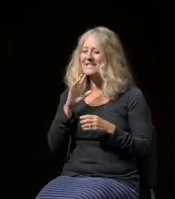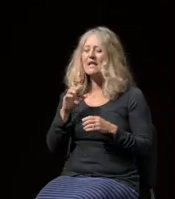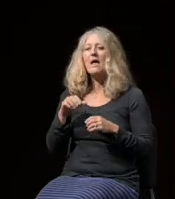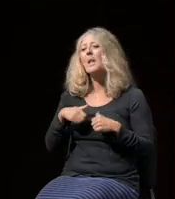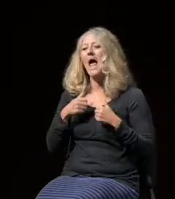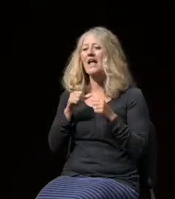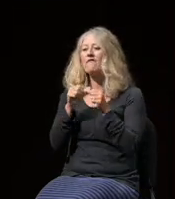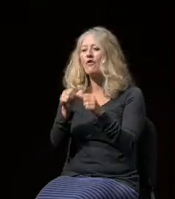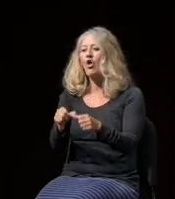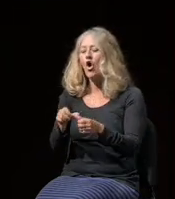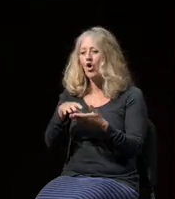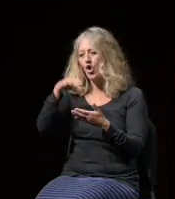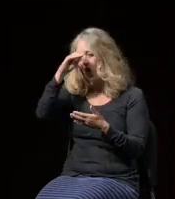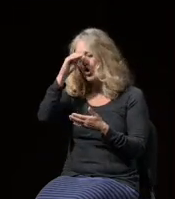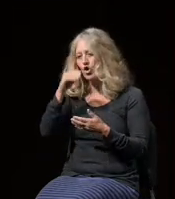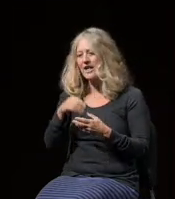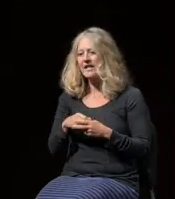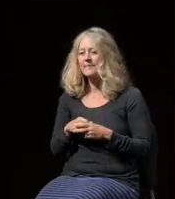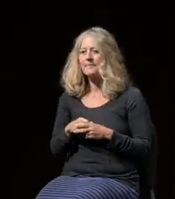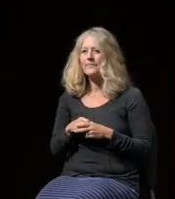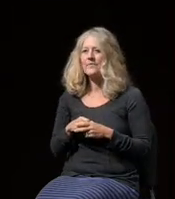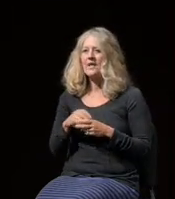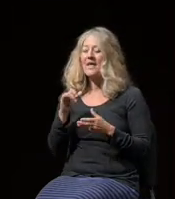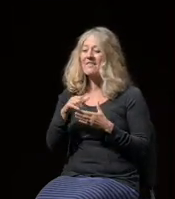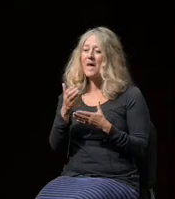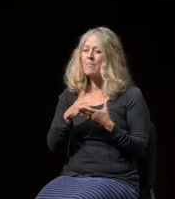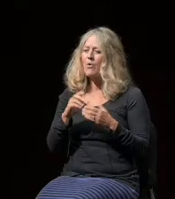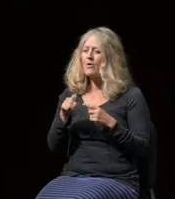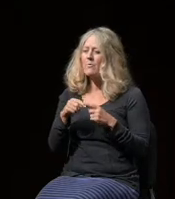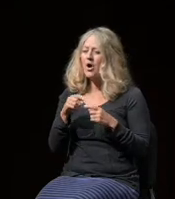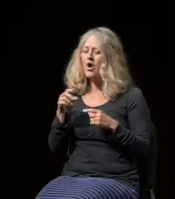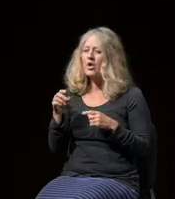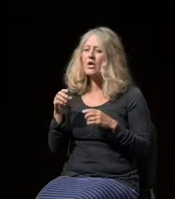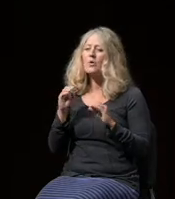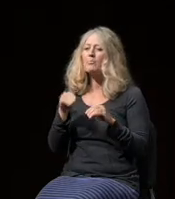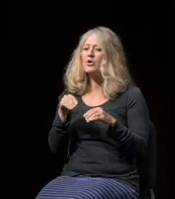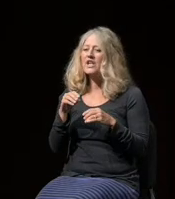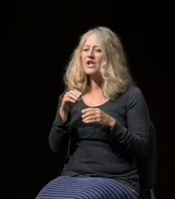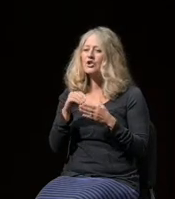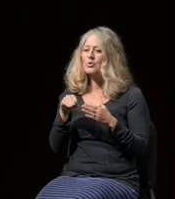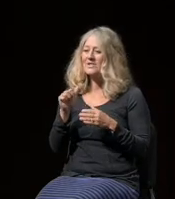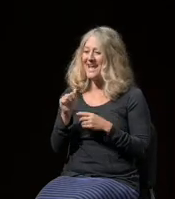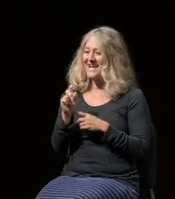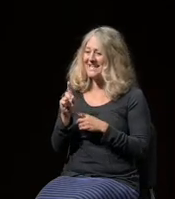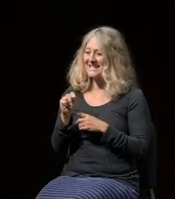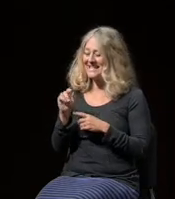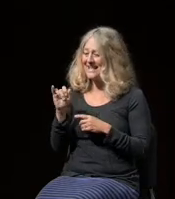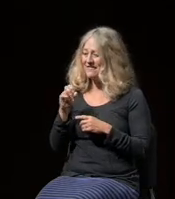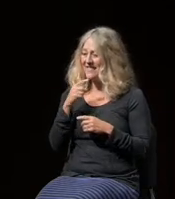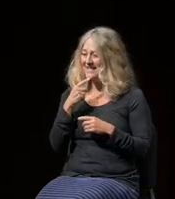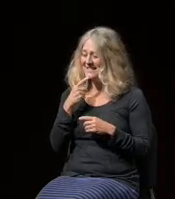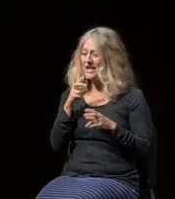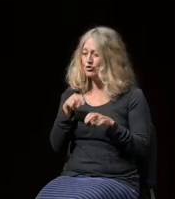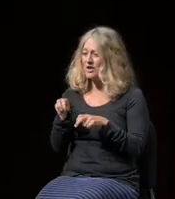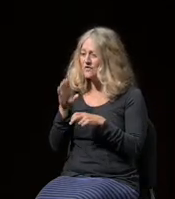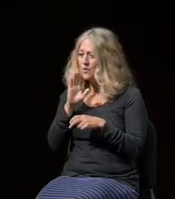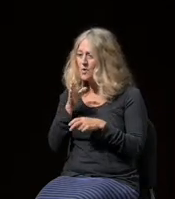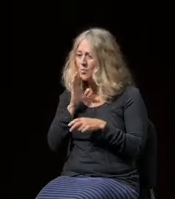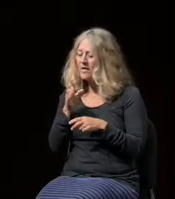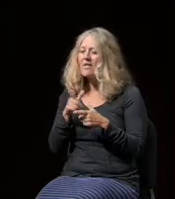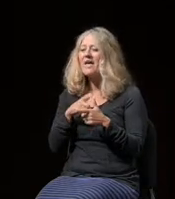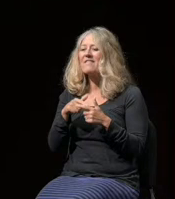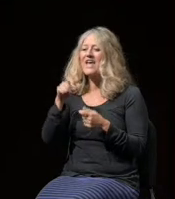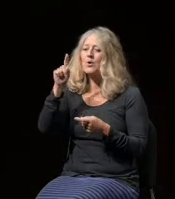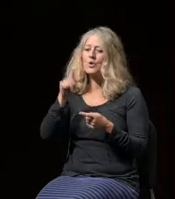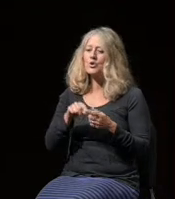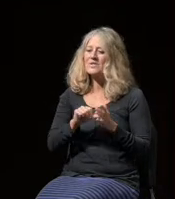area. Also, that part about putting students on an ADT if they say they want to transfer is going to reduce the emphasis